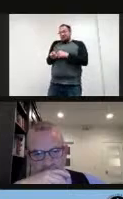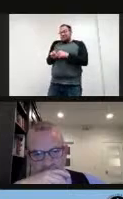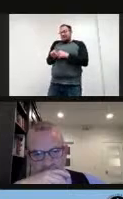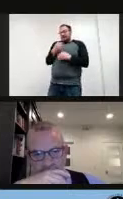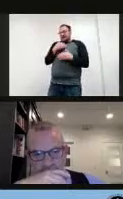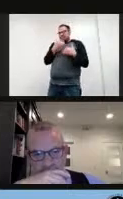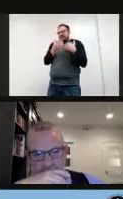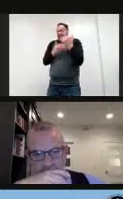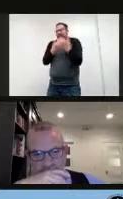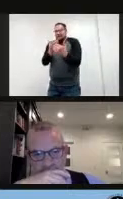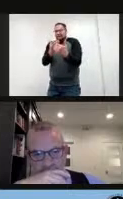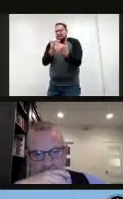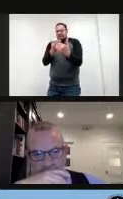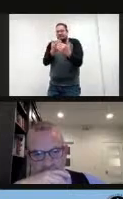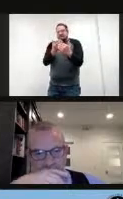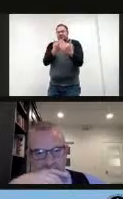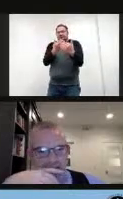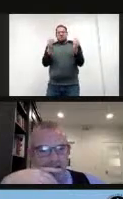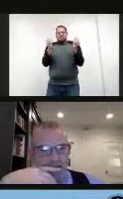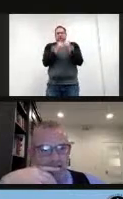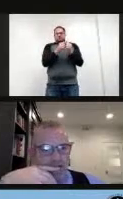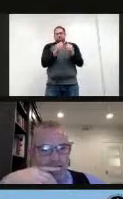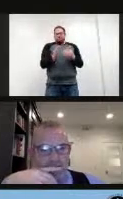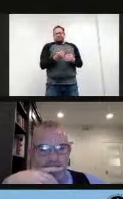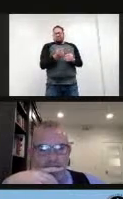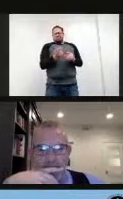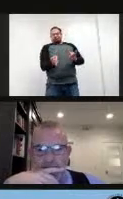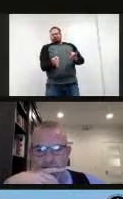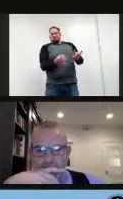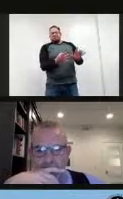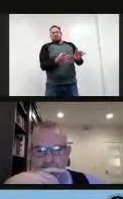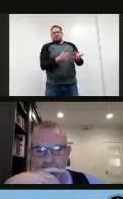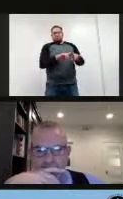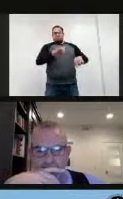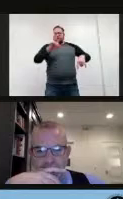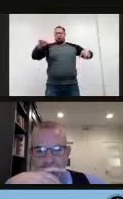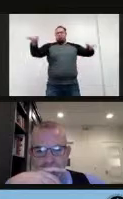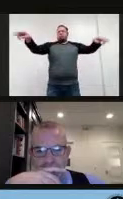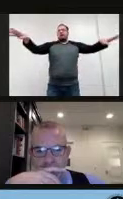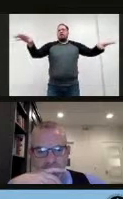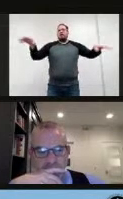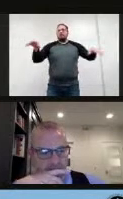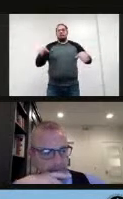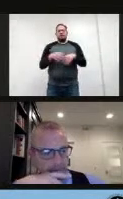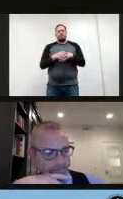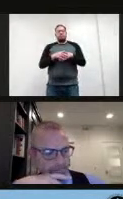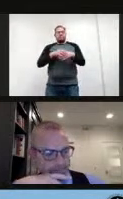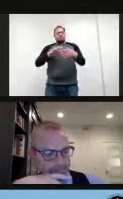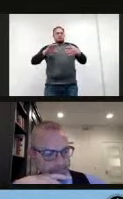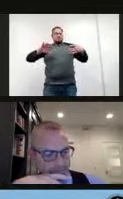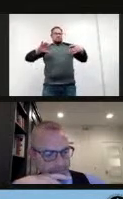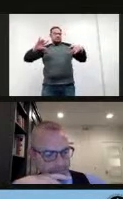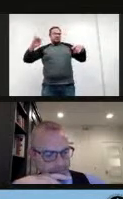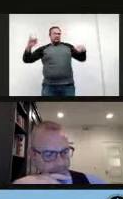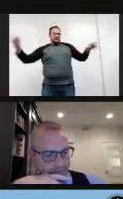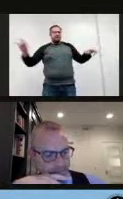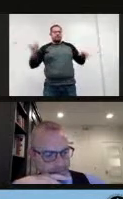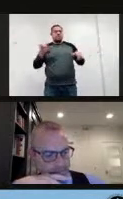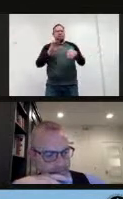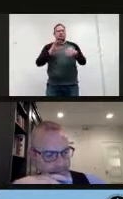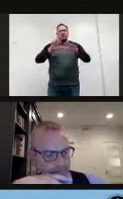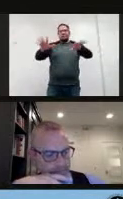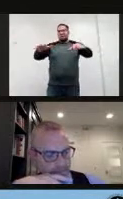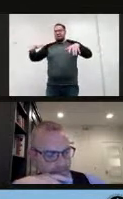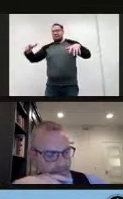empathetically and with ease in a multitude of venues and with a variety of diverse audiences, including families, that it